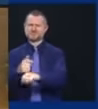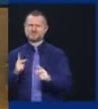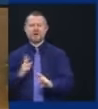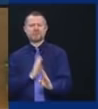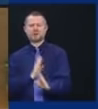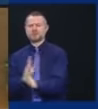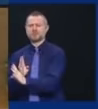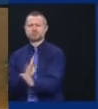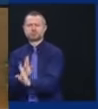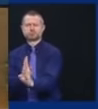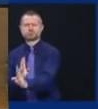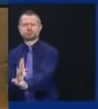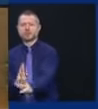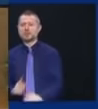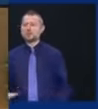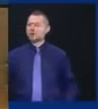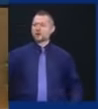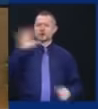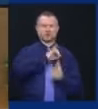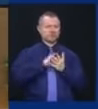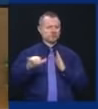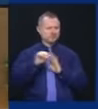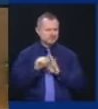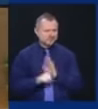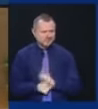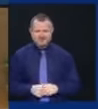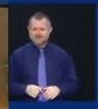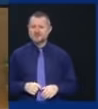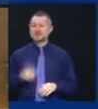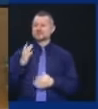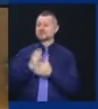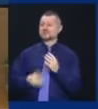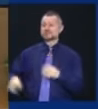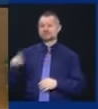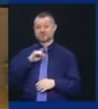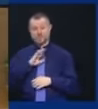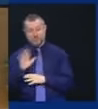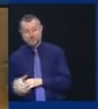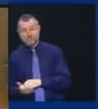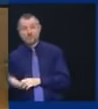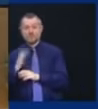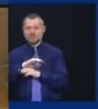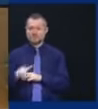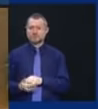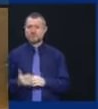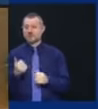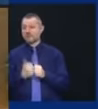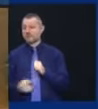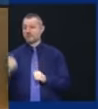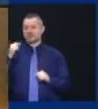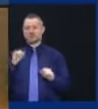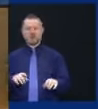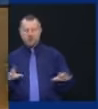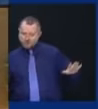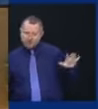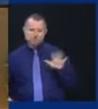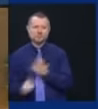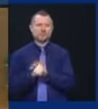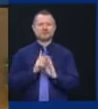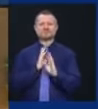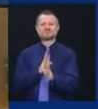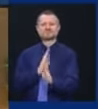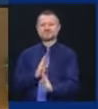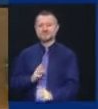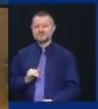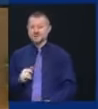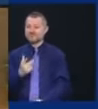state that often have overnight hours so that working people could get the vaccine. And more people could get the vaccine